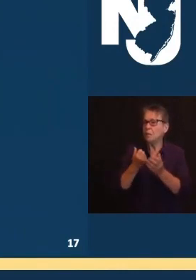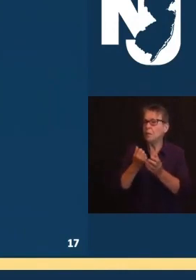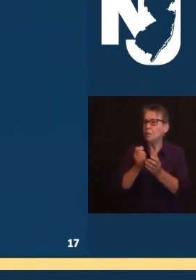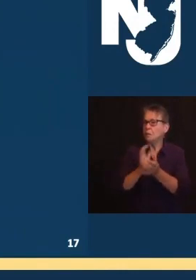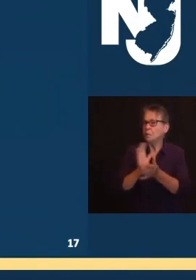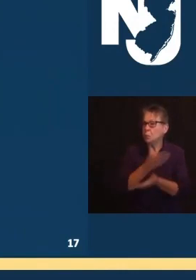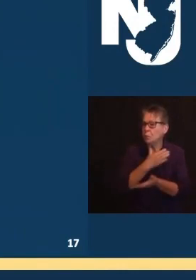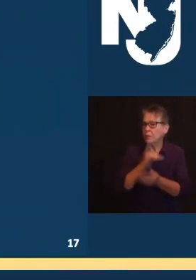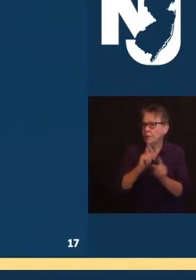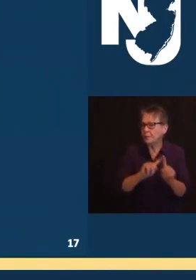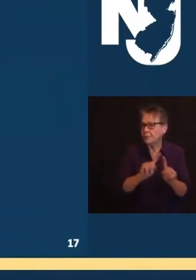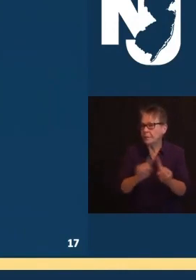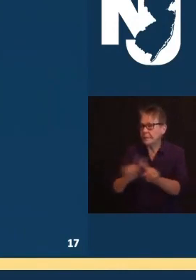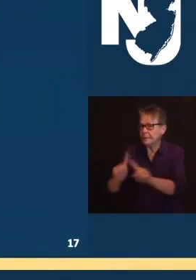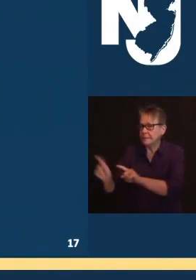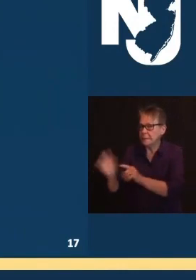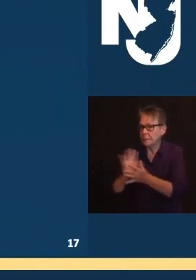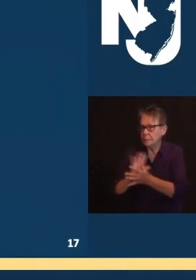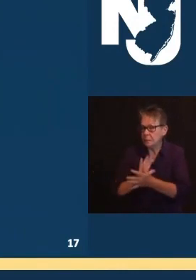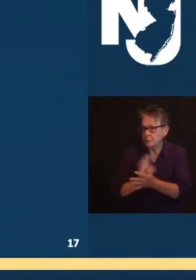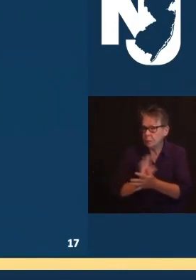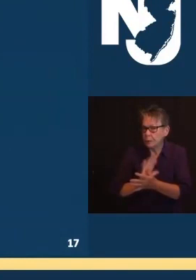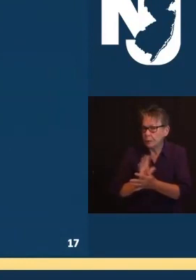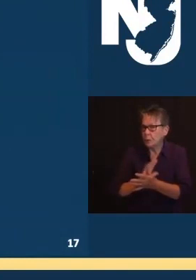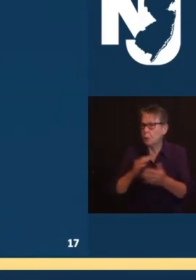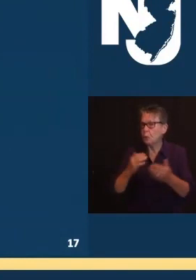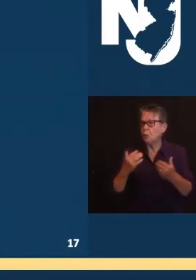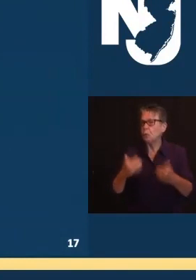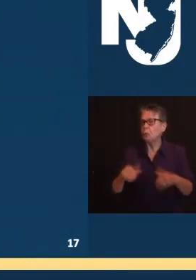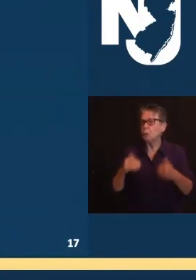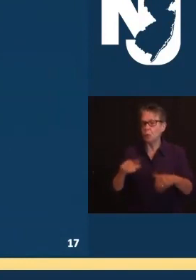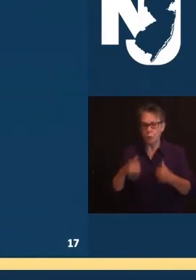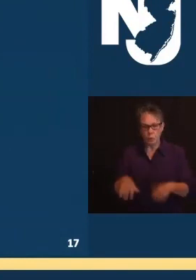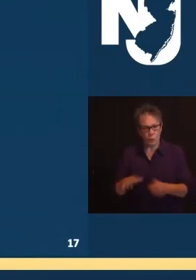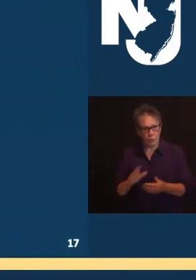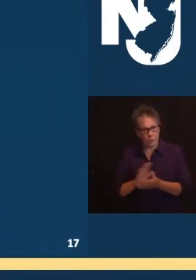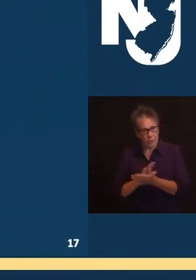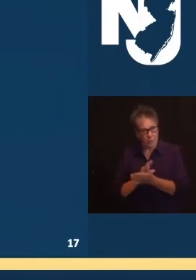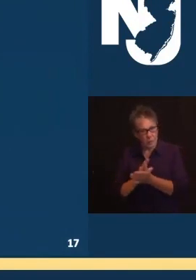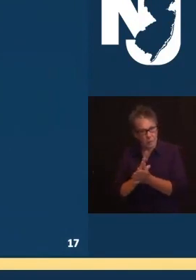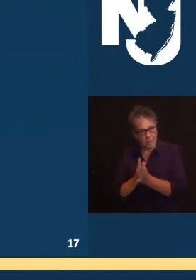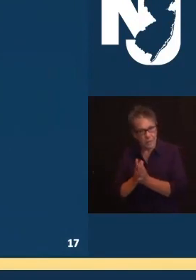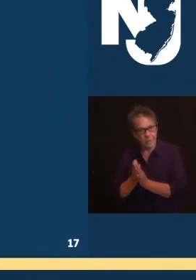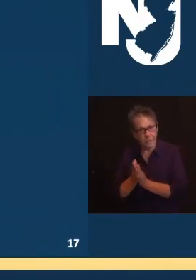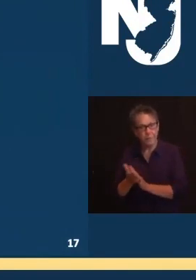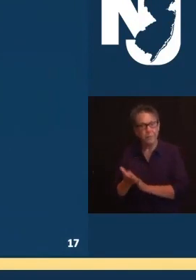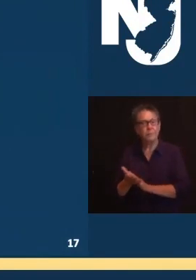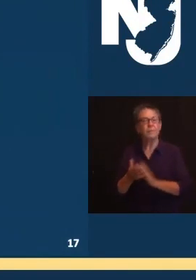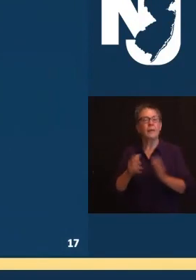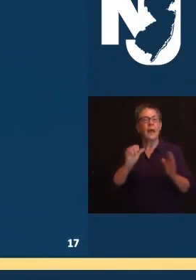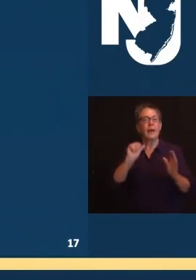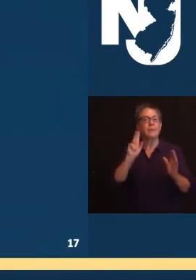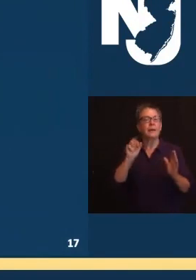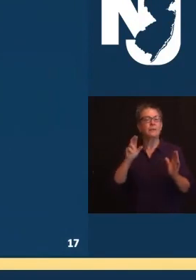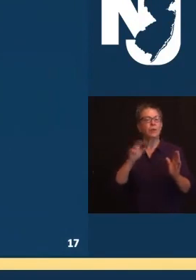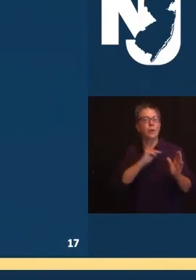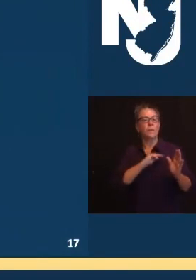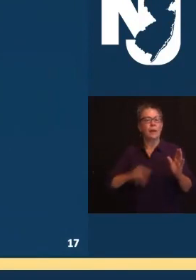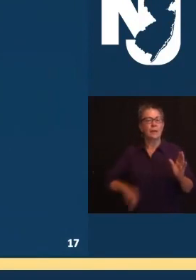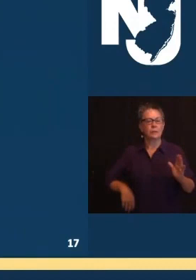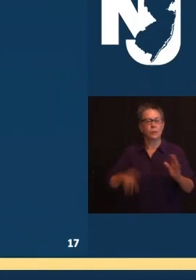named a UN Goodwill Ambassador to Senegal, where he brought instruments to schools in the village and introduced the students